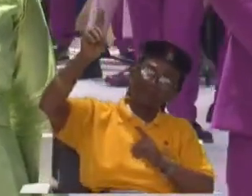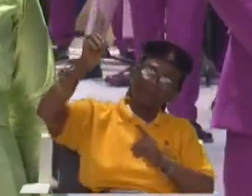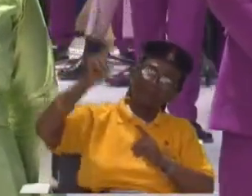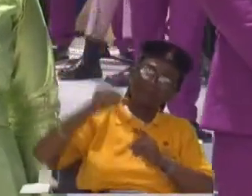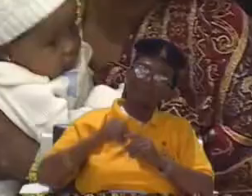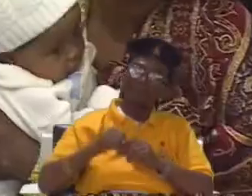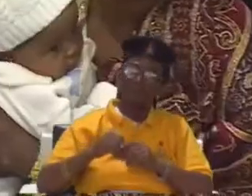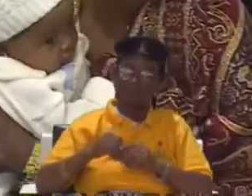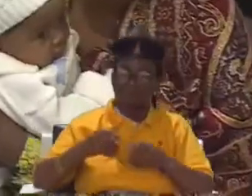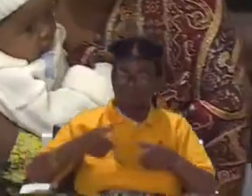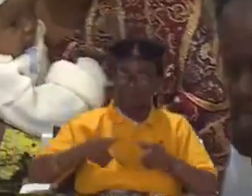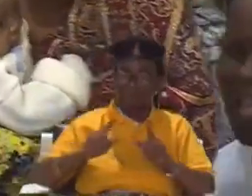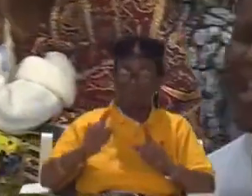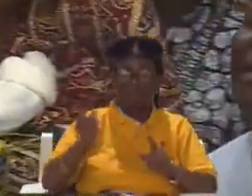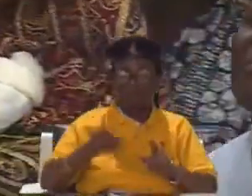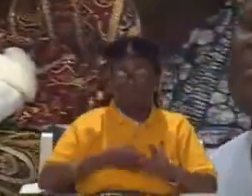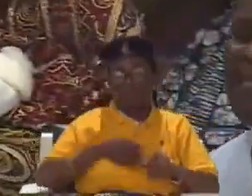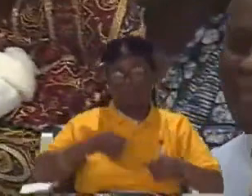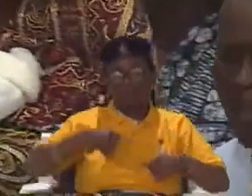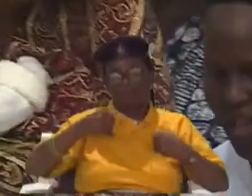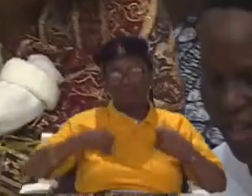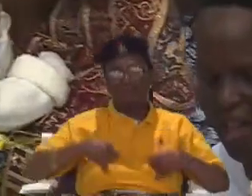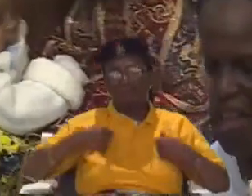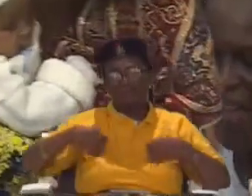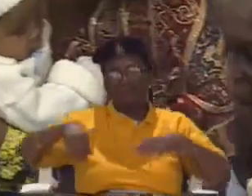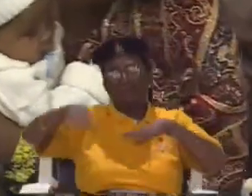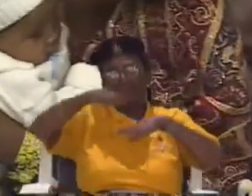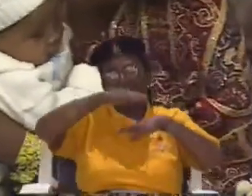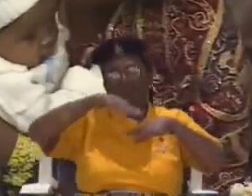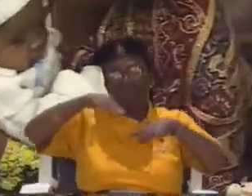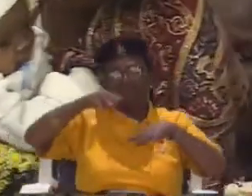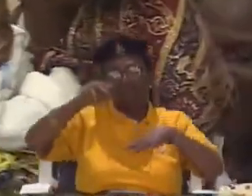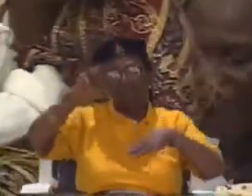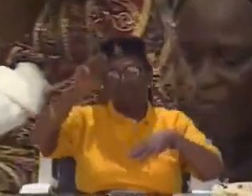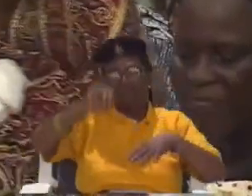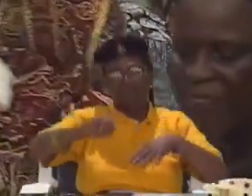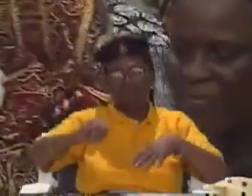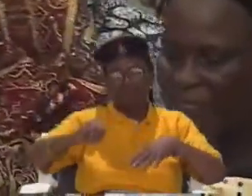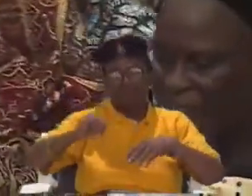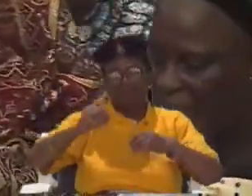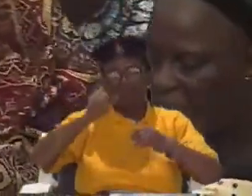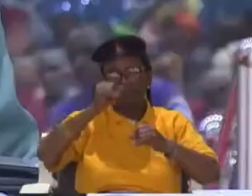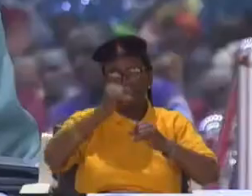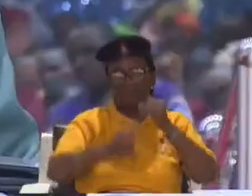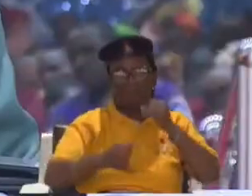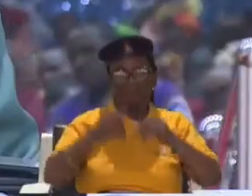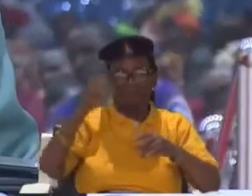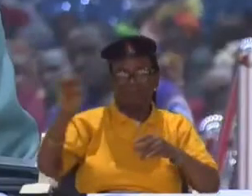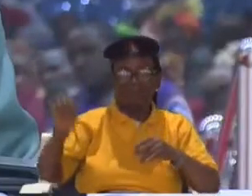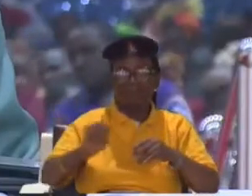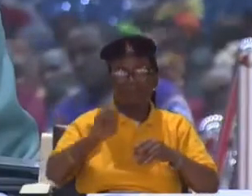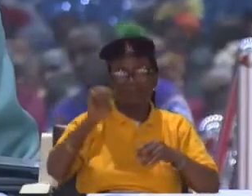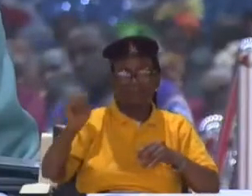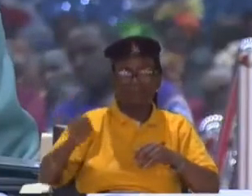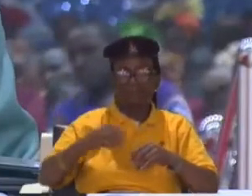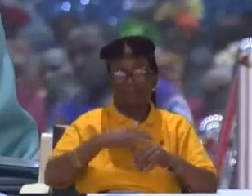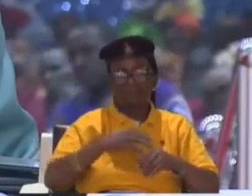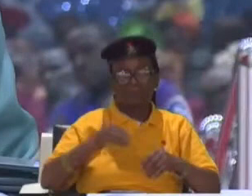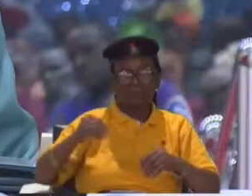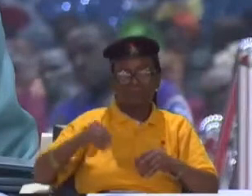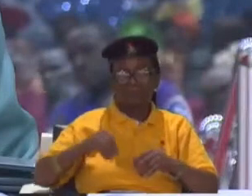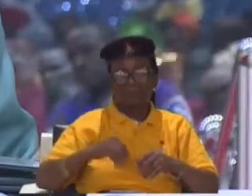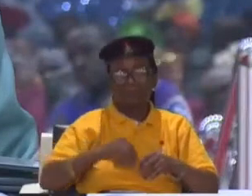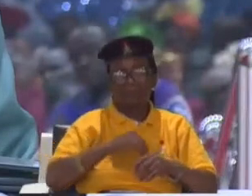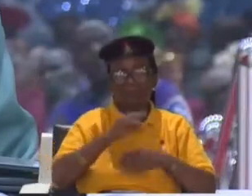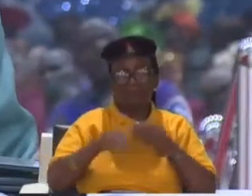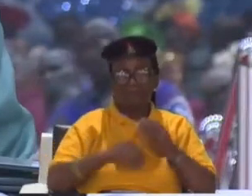And let our joy over them last forever. And all those who are still believing you for this